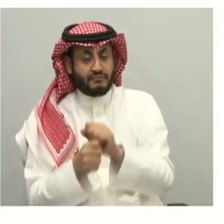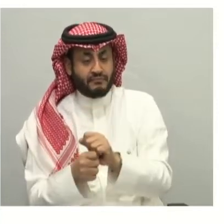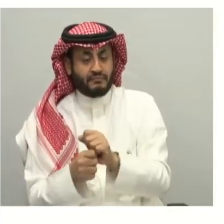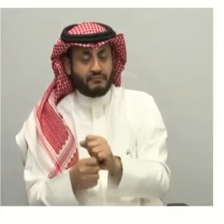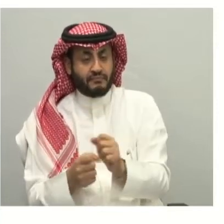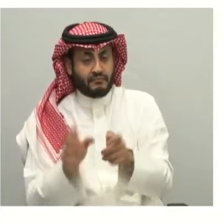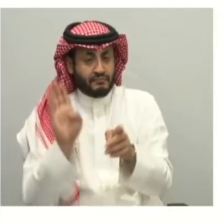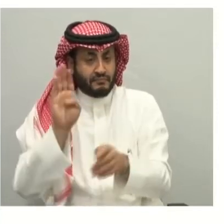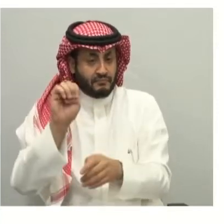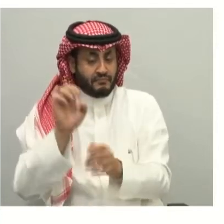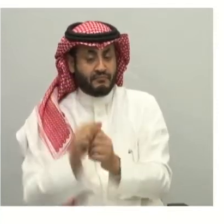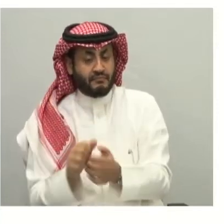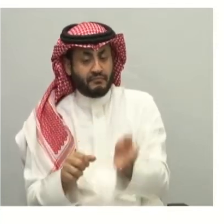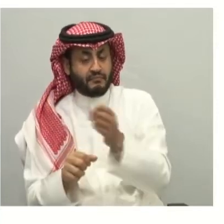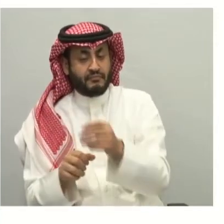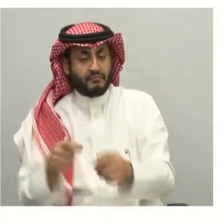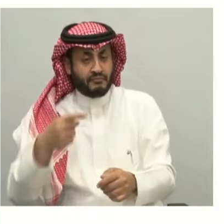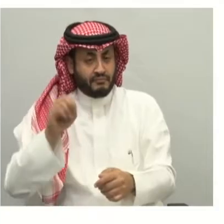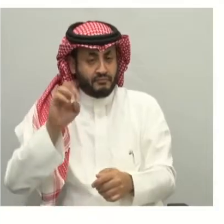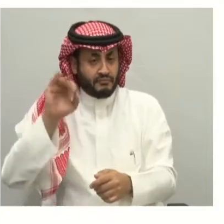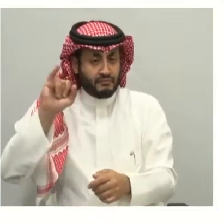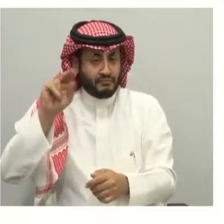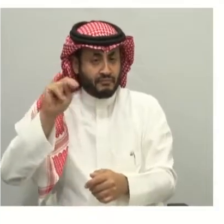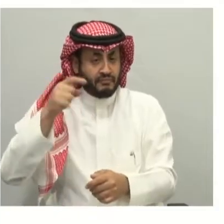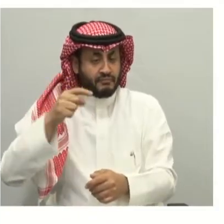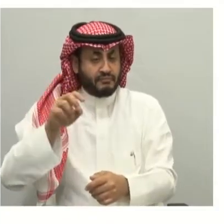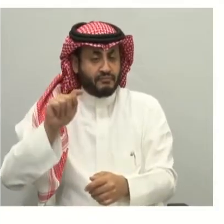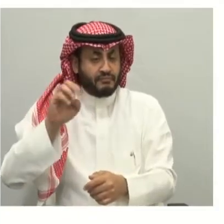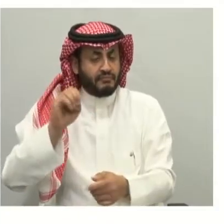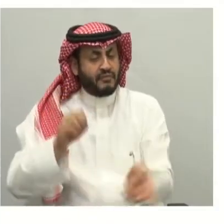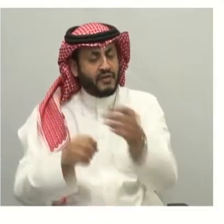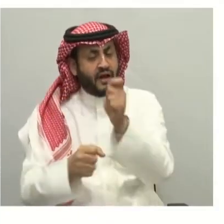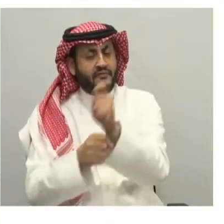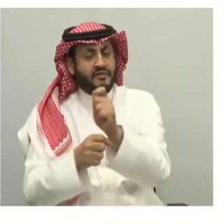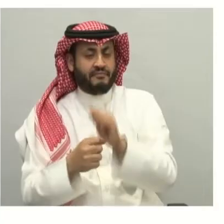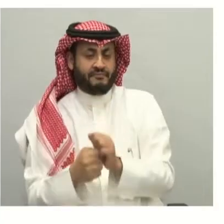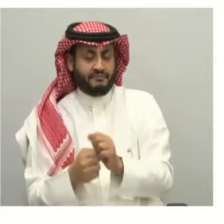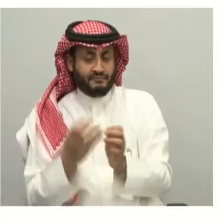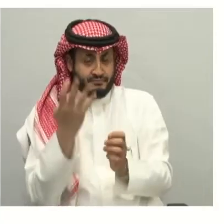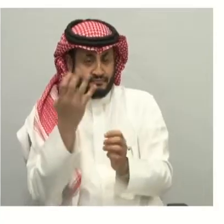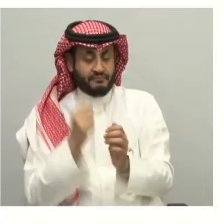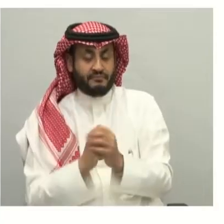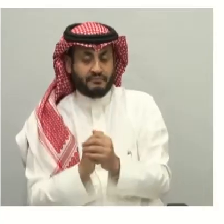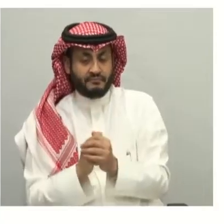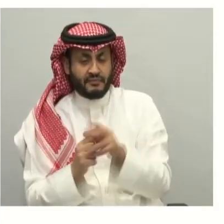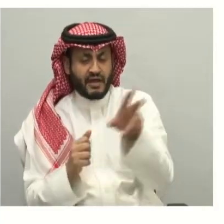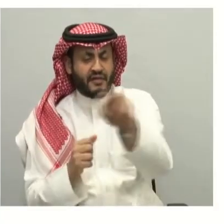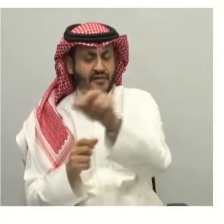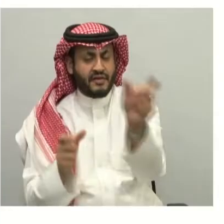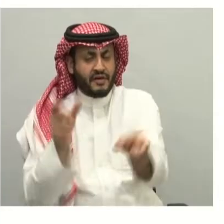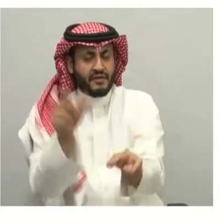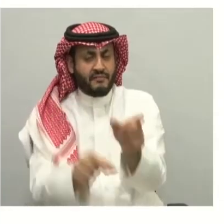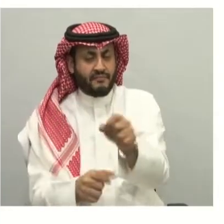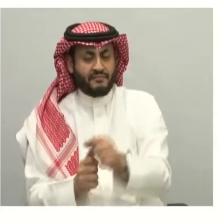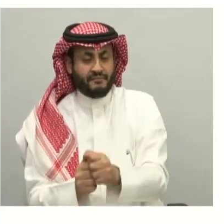and a verb to be and going to and a verb. And let's see examples of this form.